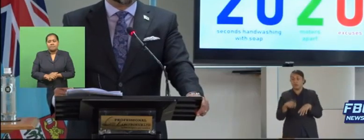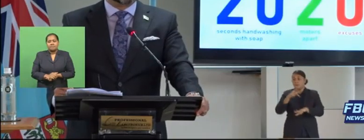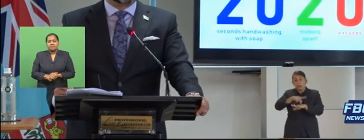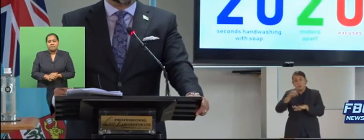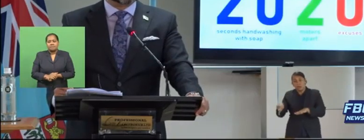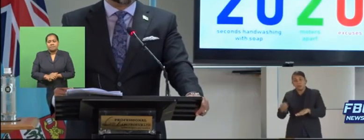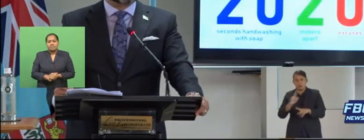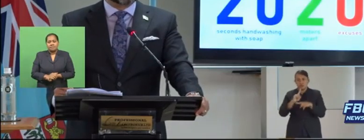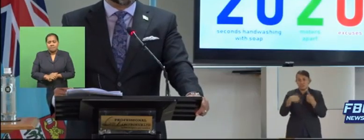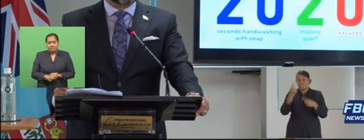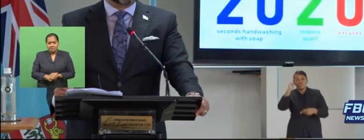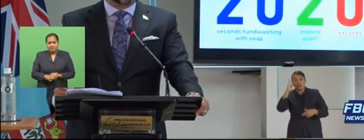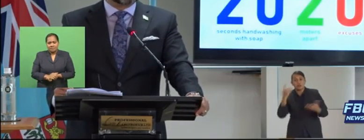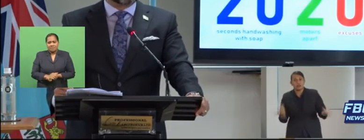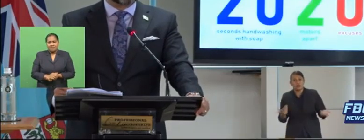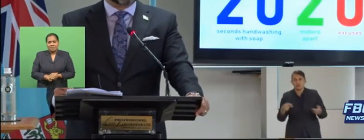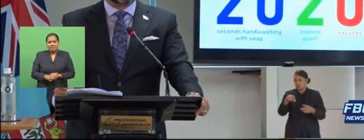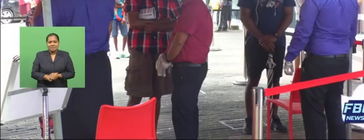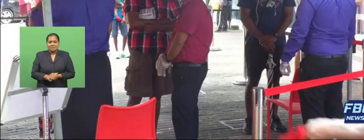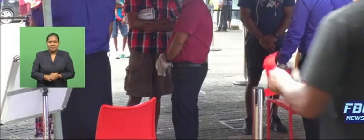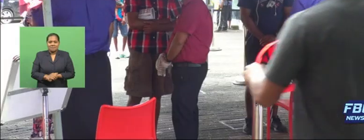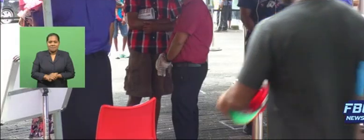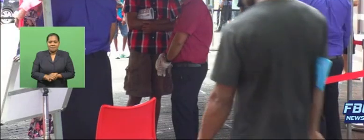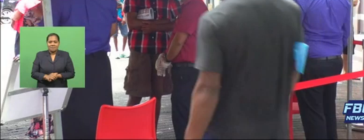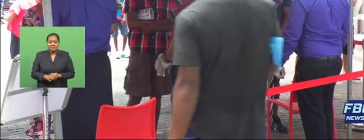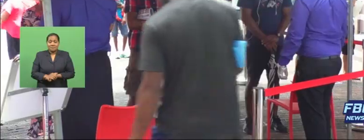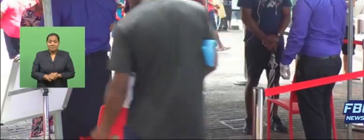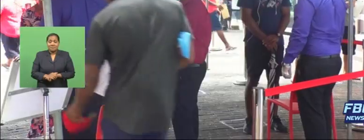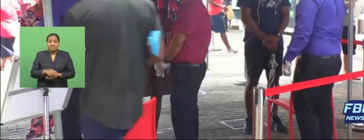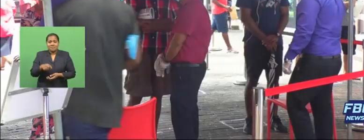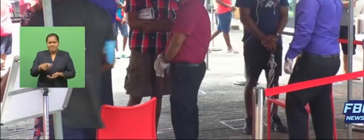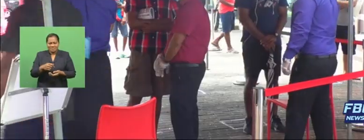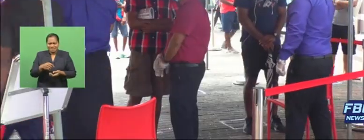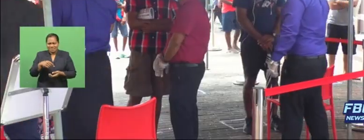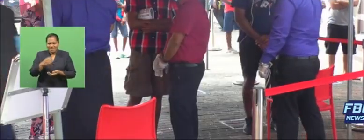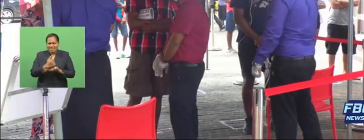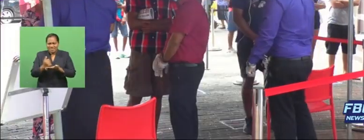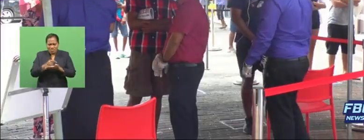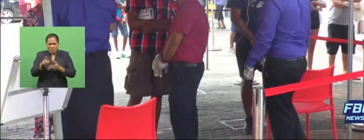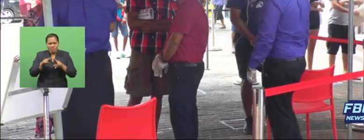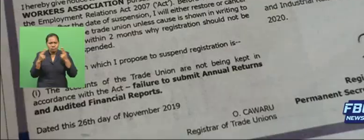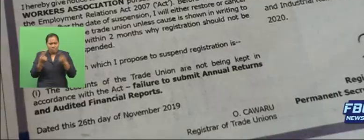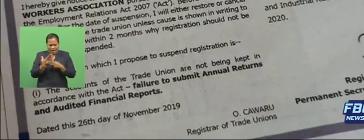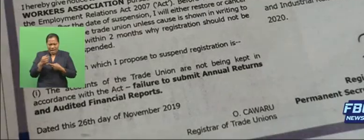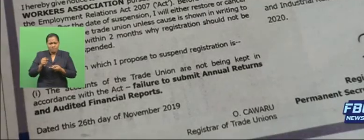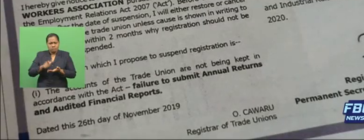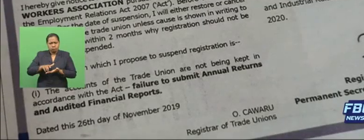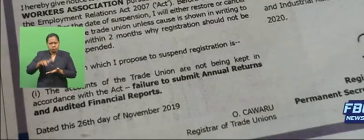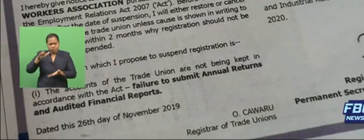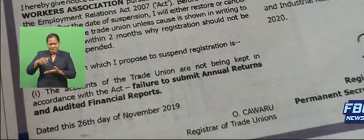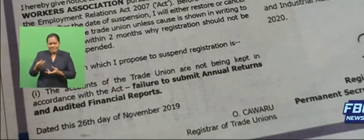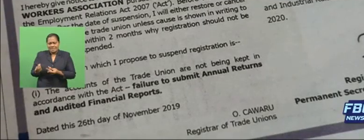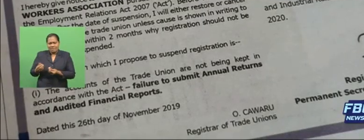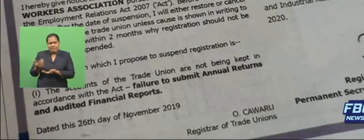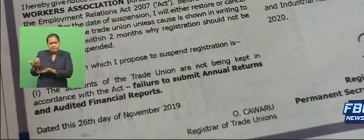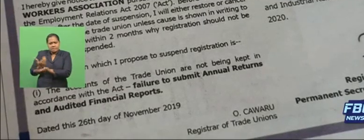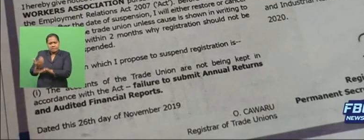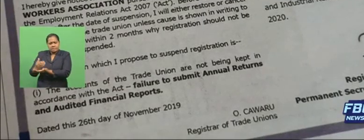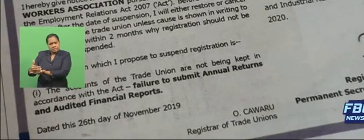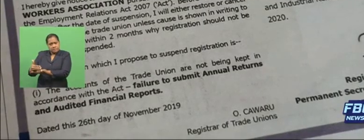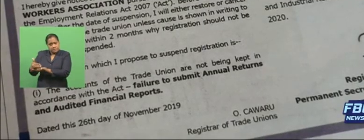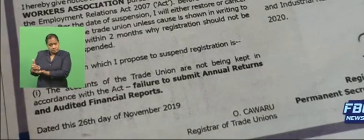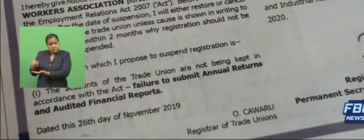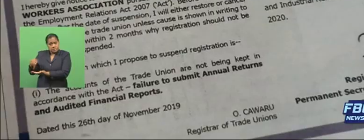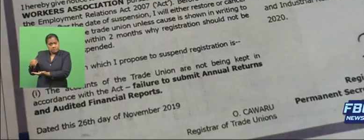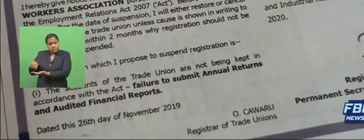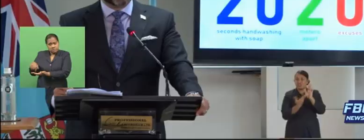already done in any case, which we had already thought about. A number of these unions are known to have large savings and even have commercial investments which